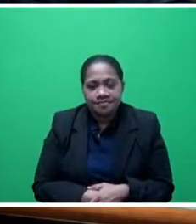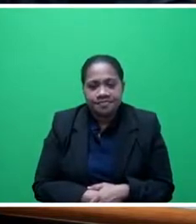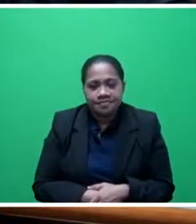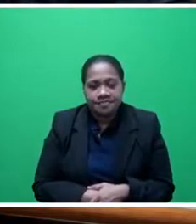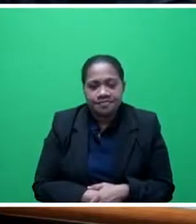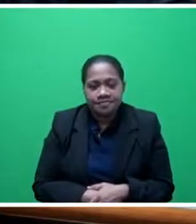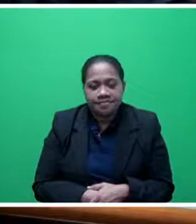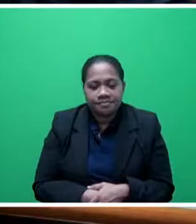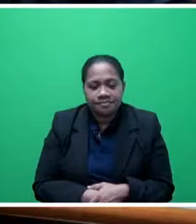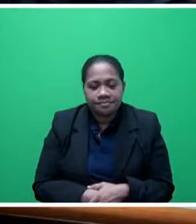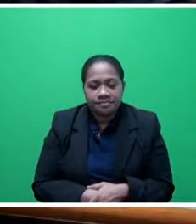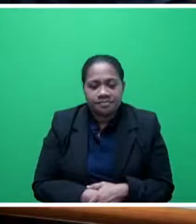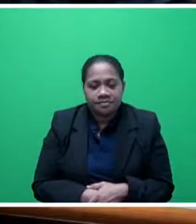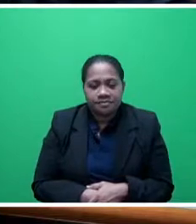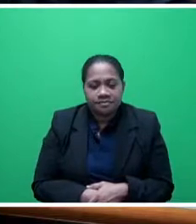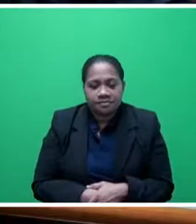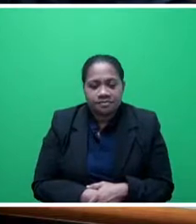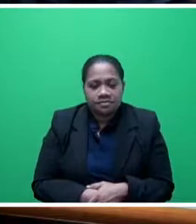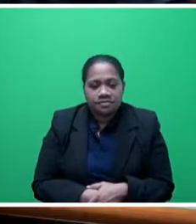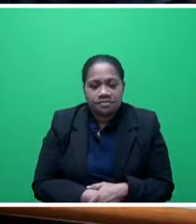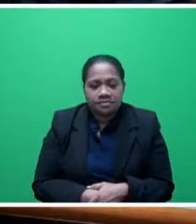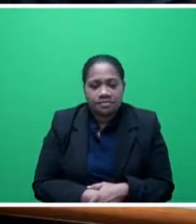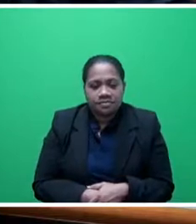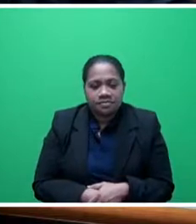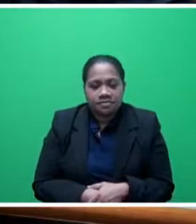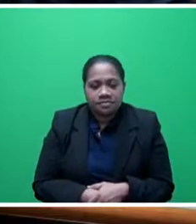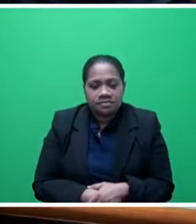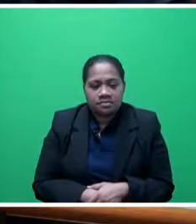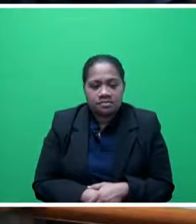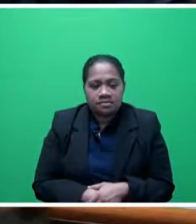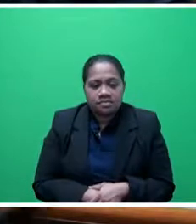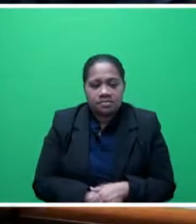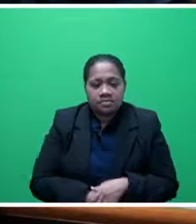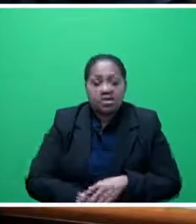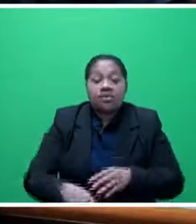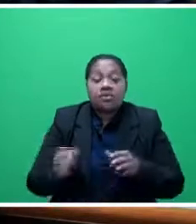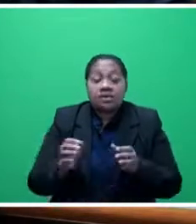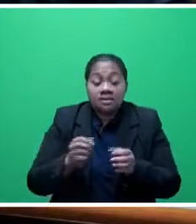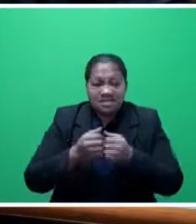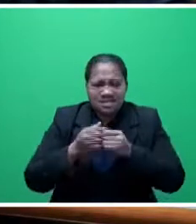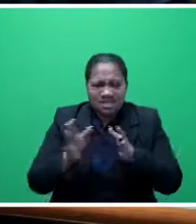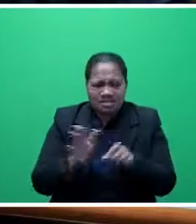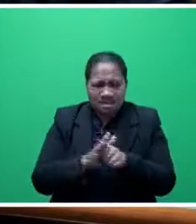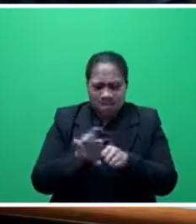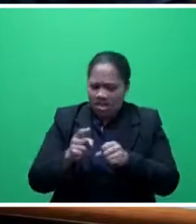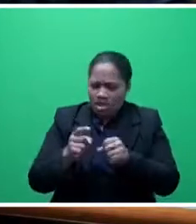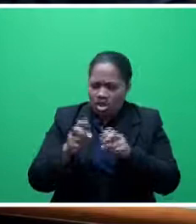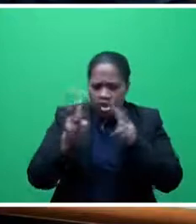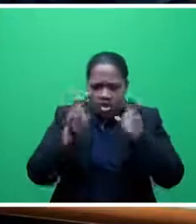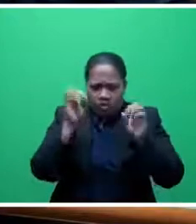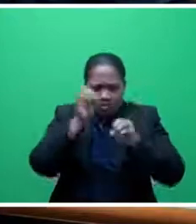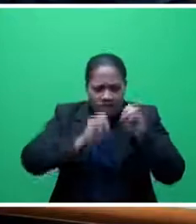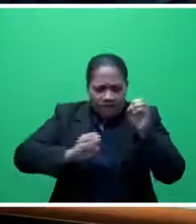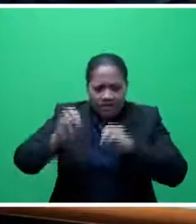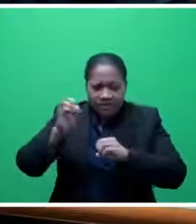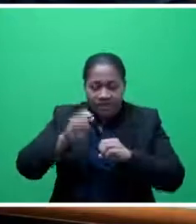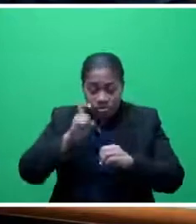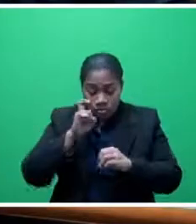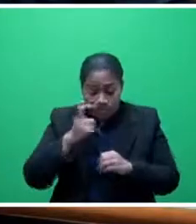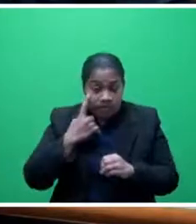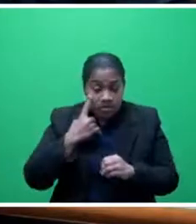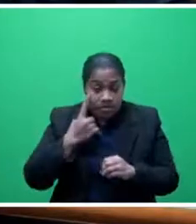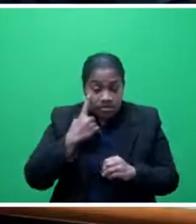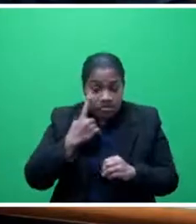start by making this general observation. If you look at all the tax